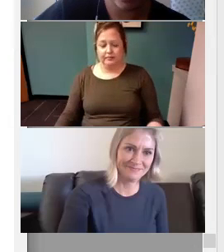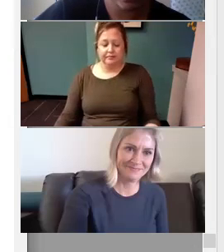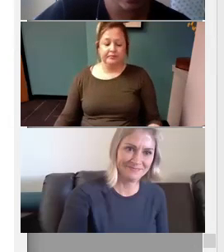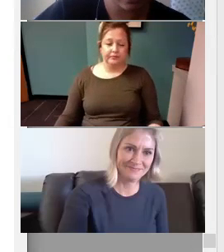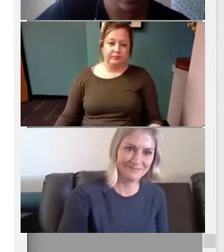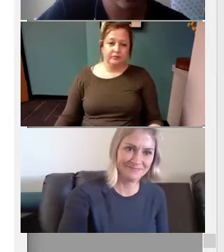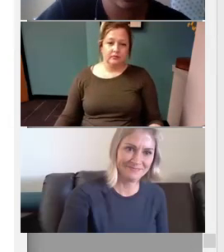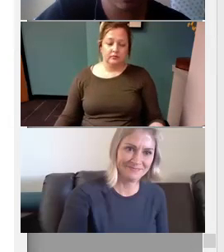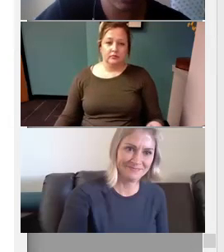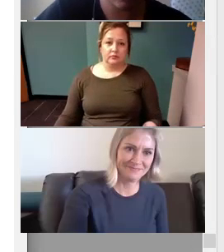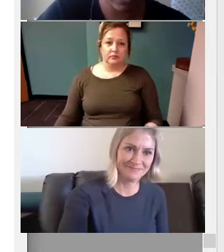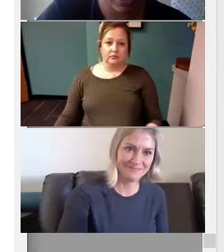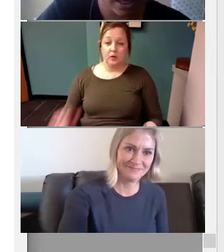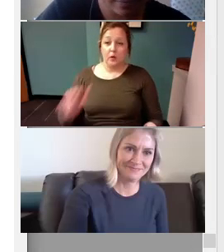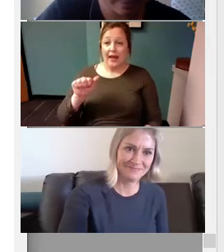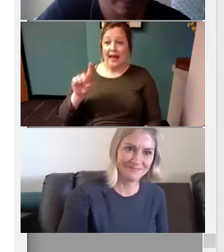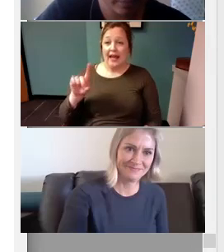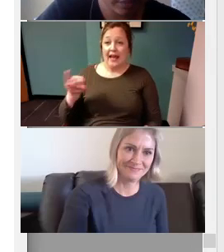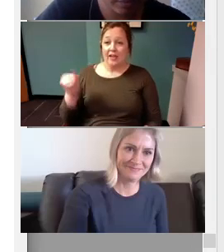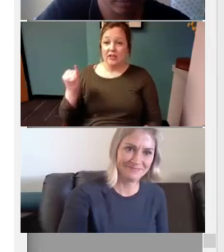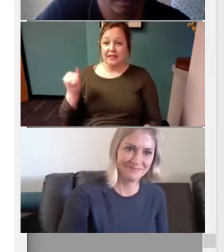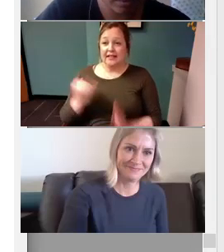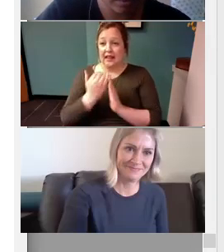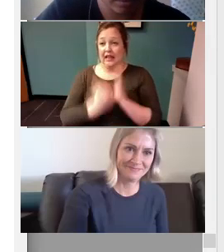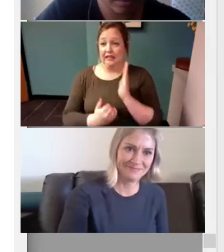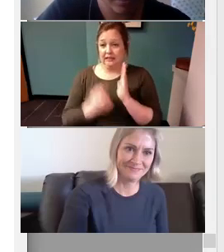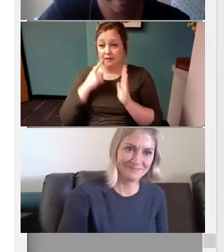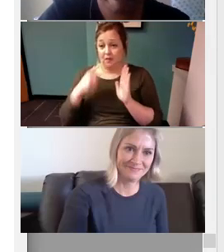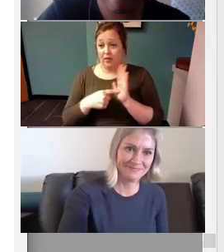Okay, so the adjacency list for this particular graph